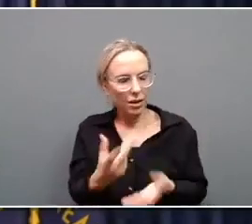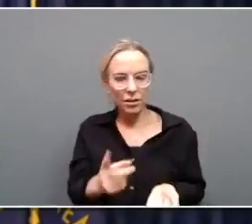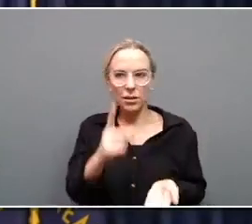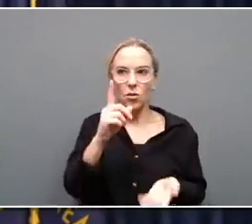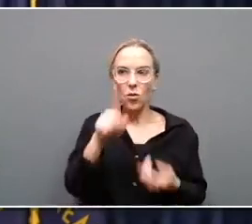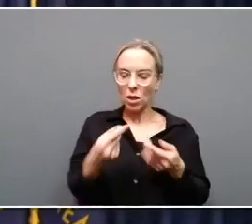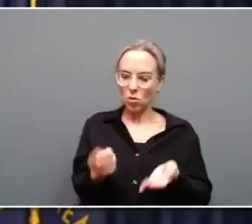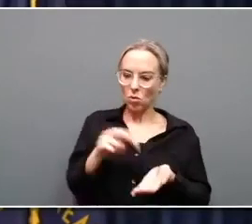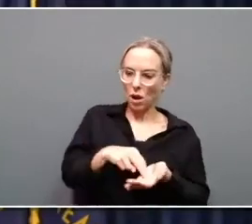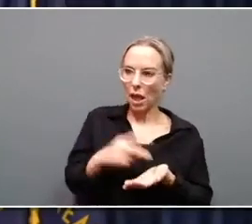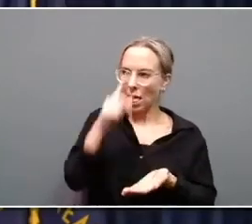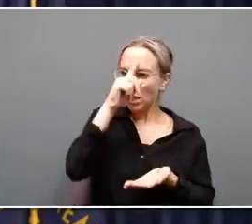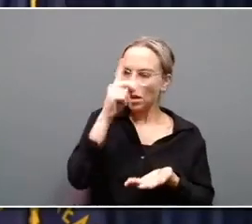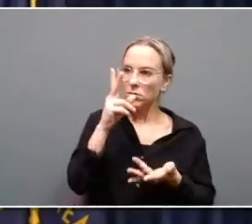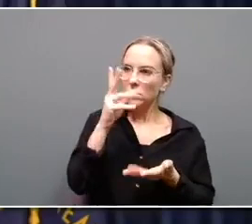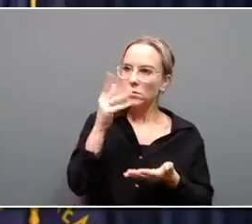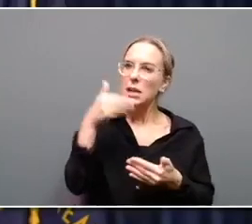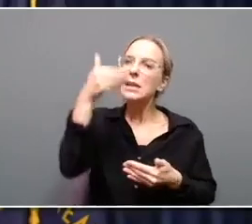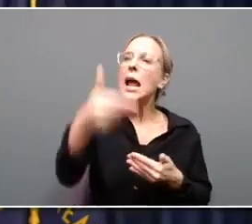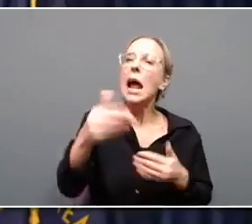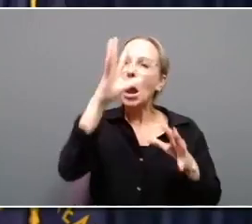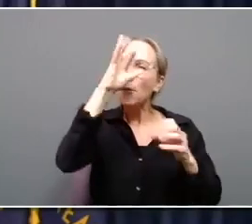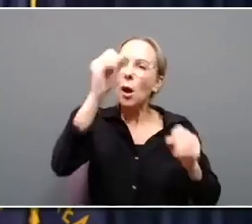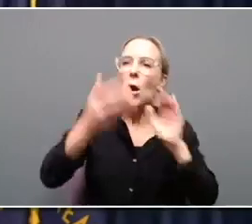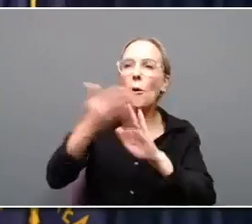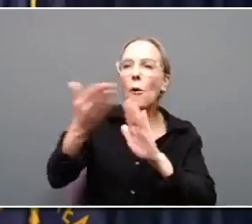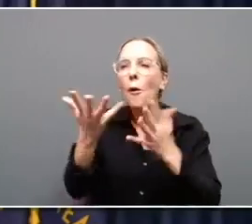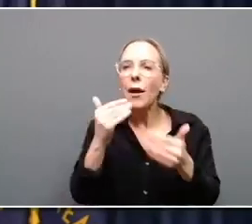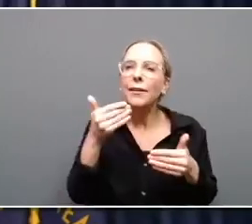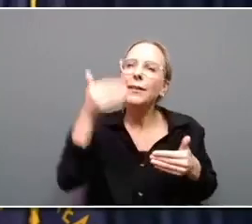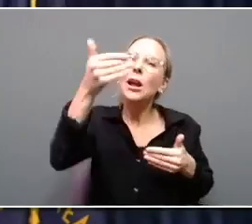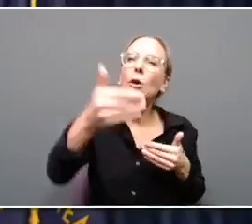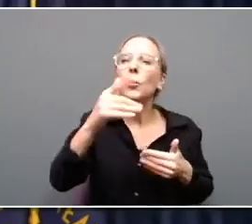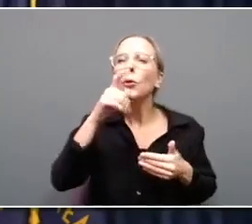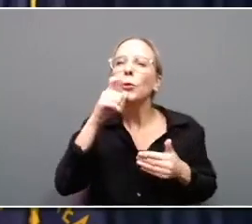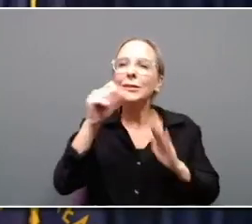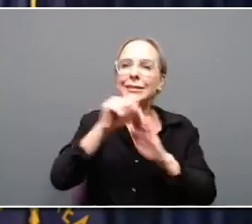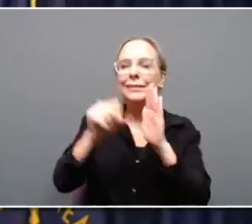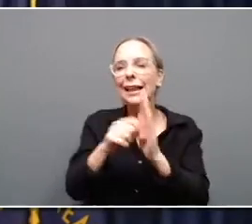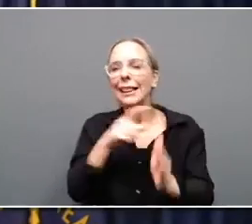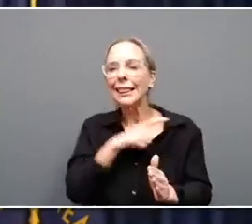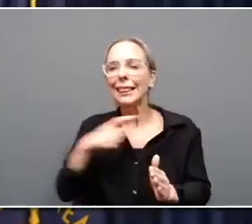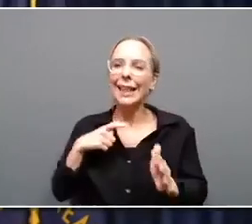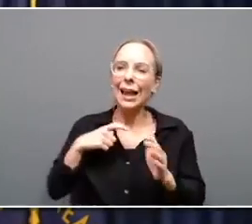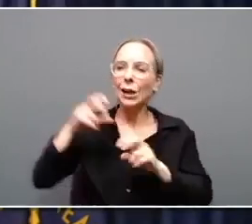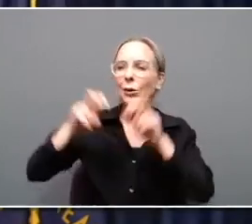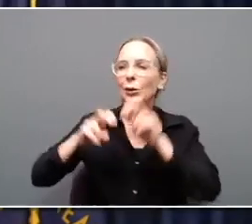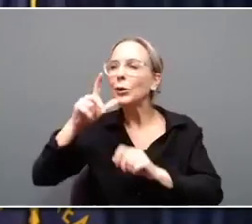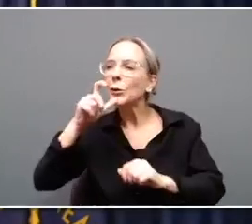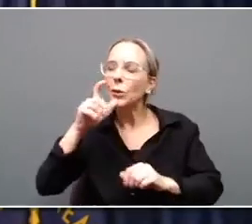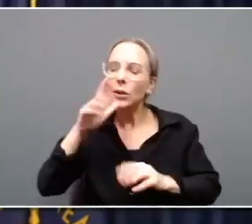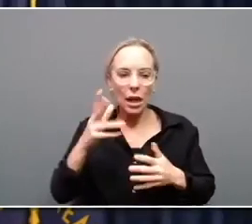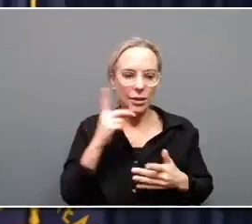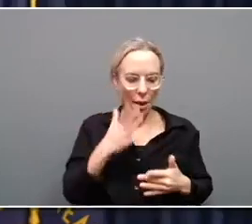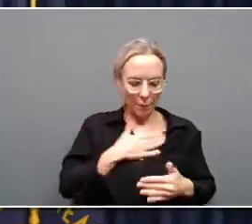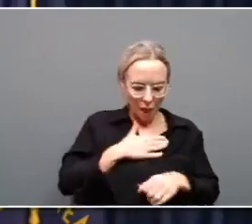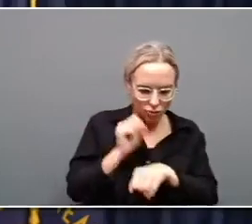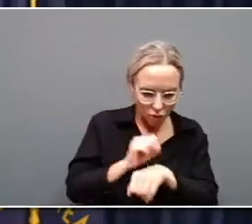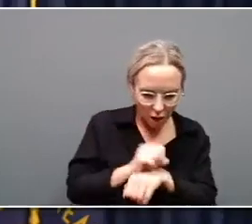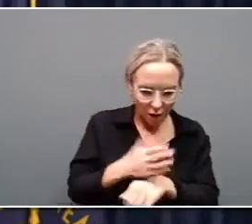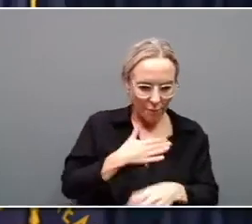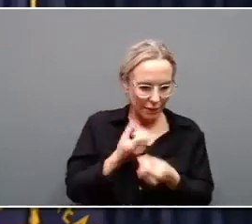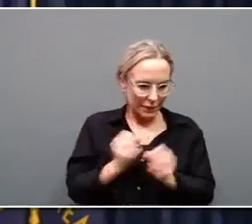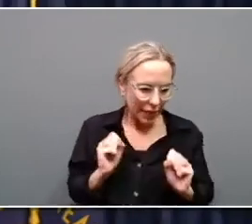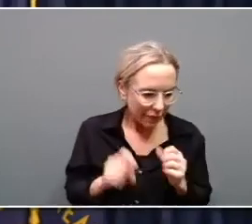next presidential race. They're not thinking about the next state legislature races. They're thinking about the job they're going to work that day, the safety of the road they're going to drive,